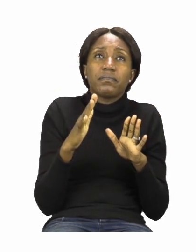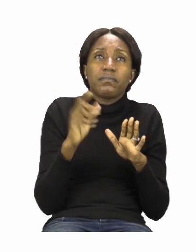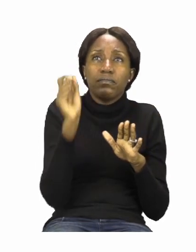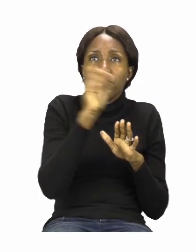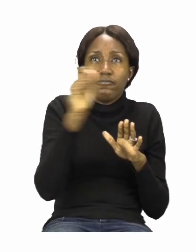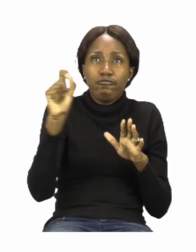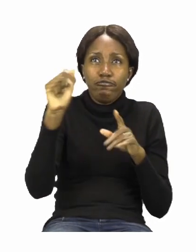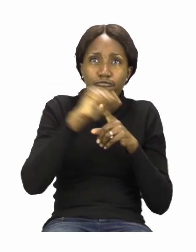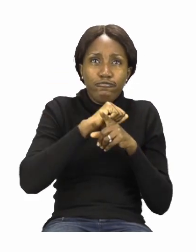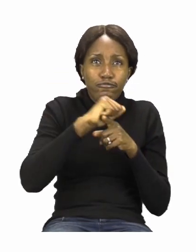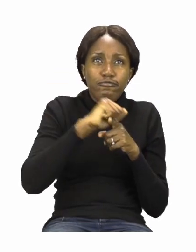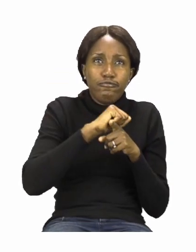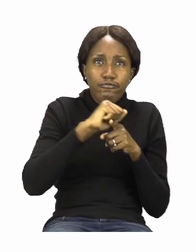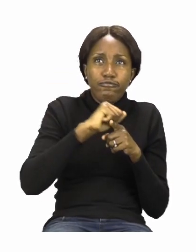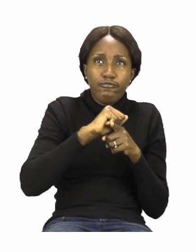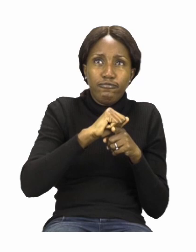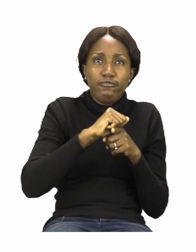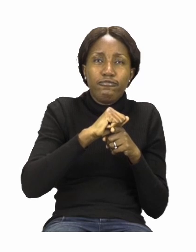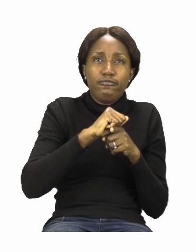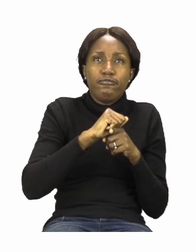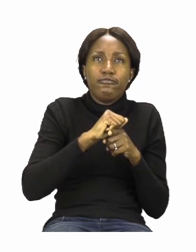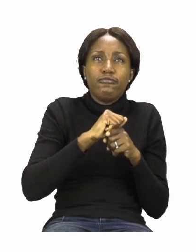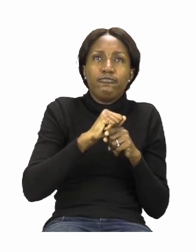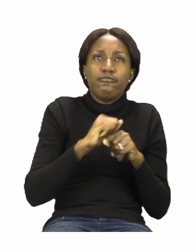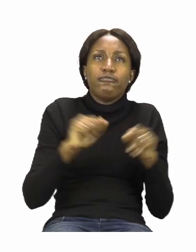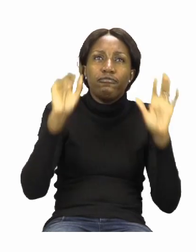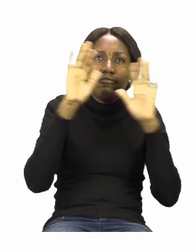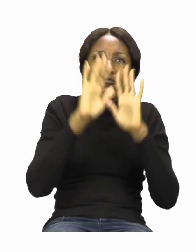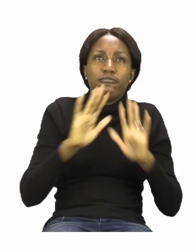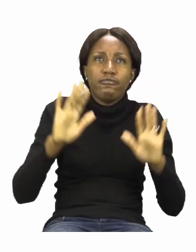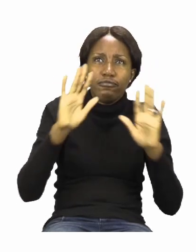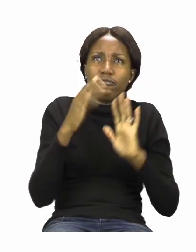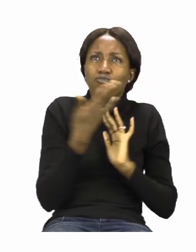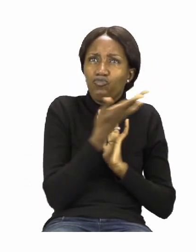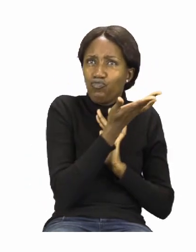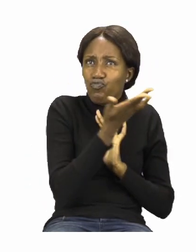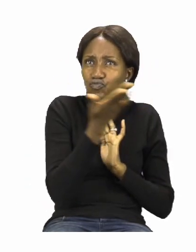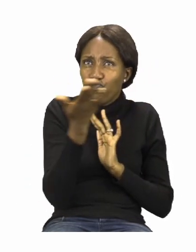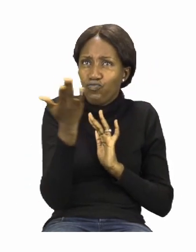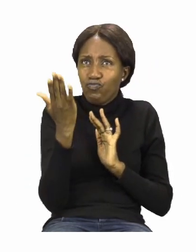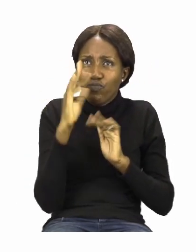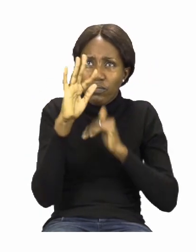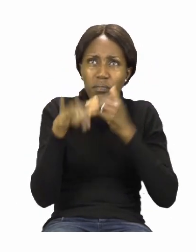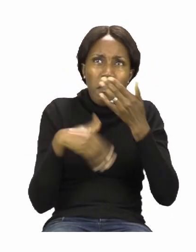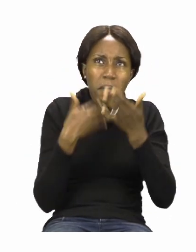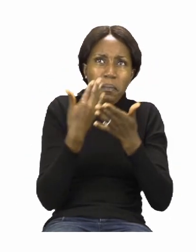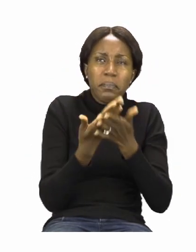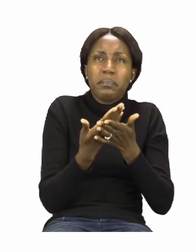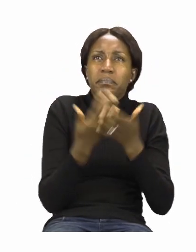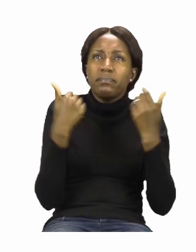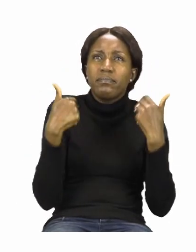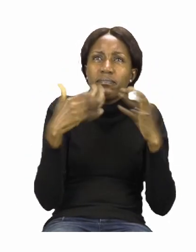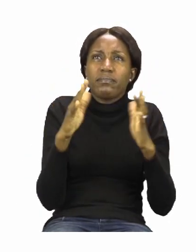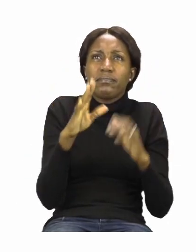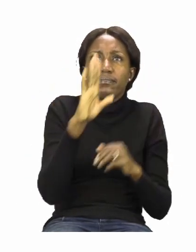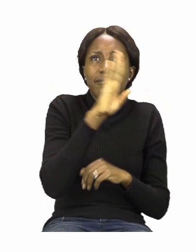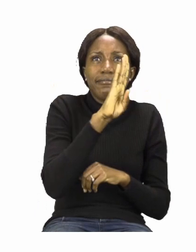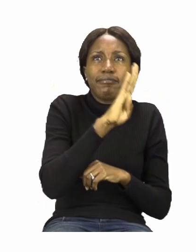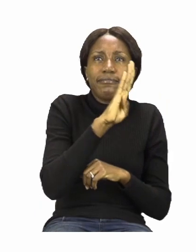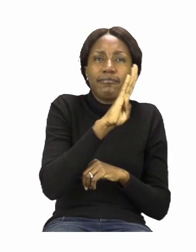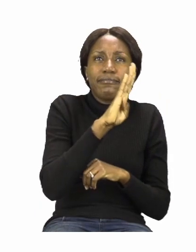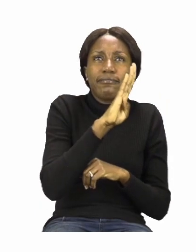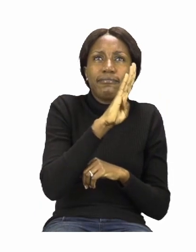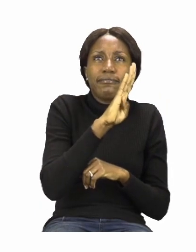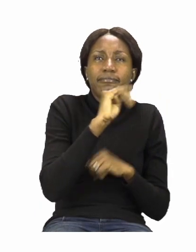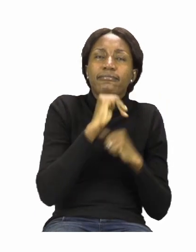writing, you are going to color the picture that starts with the letter B. So let's take a